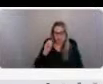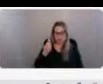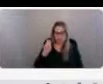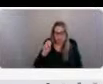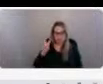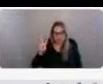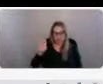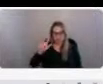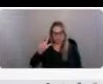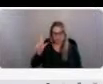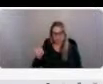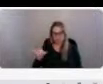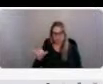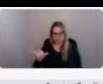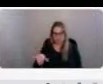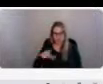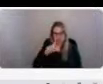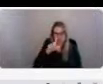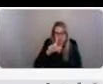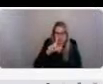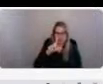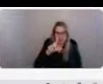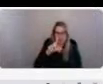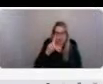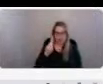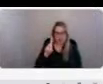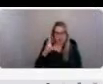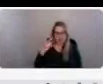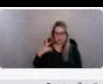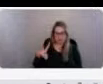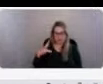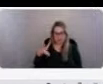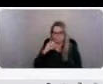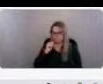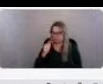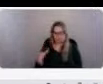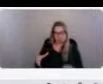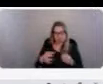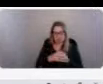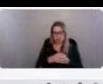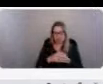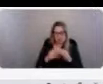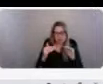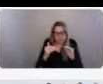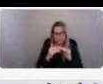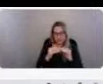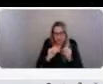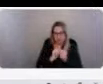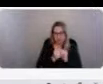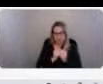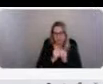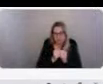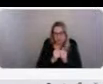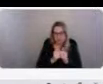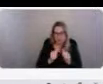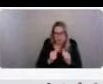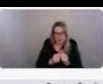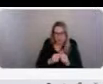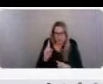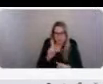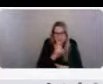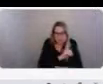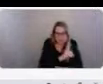drawing of ld17 which is neither compact fair or competitive with democrats at